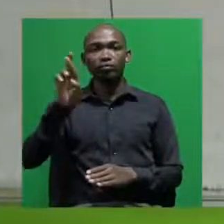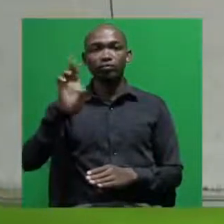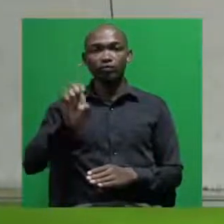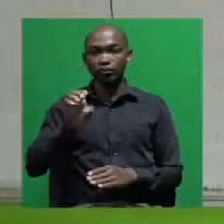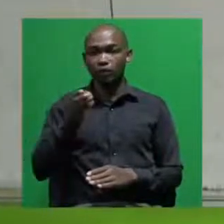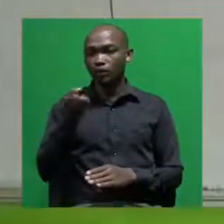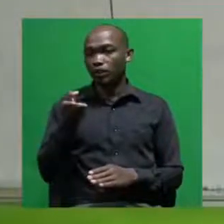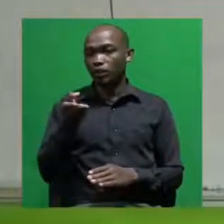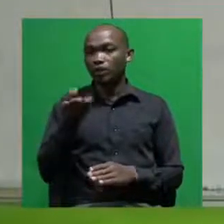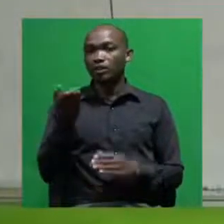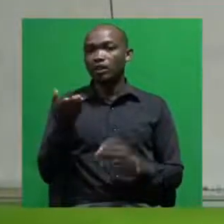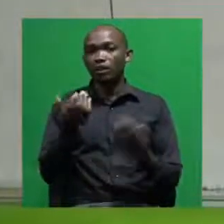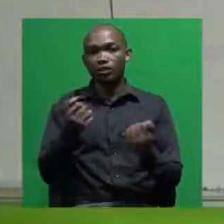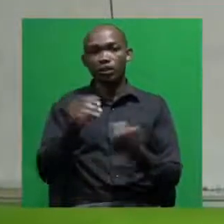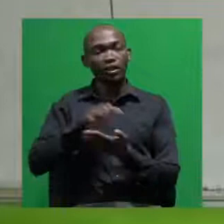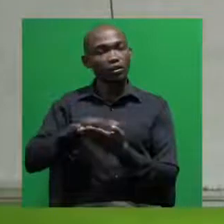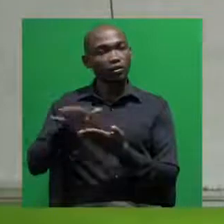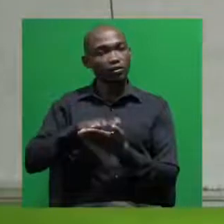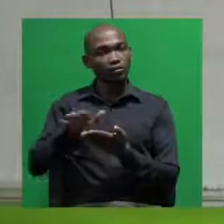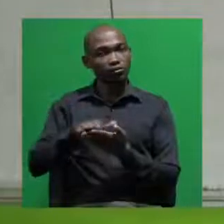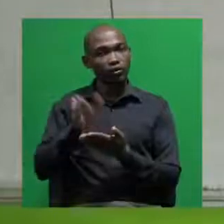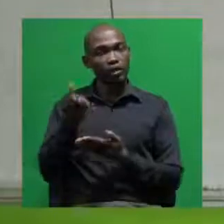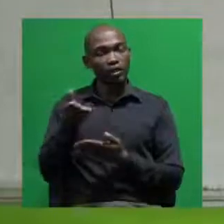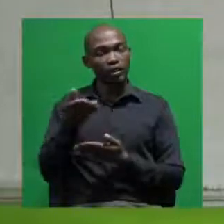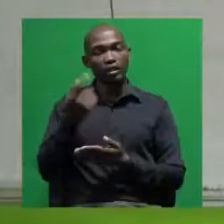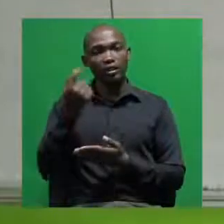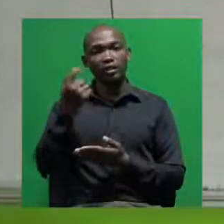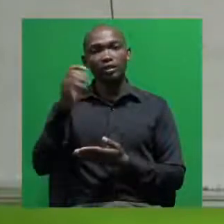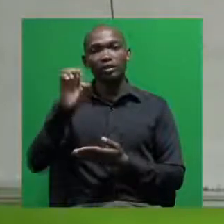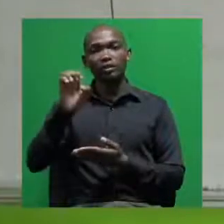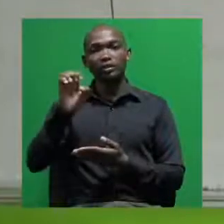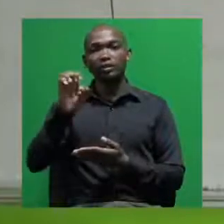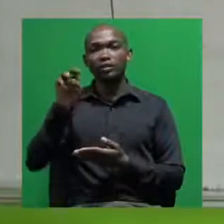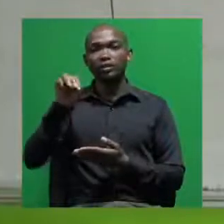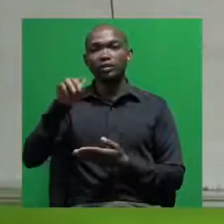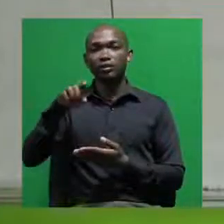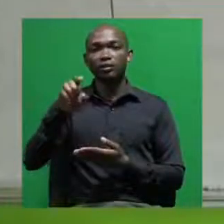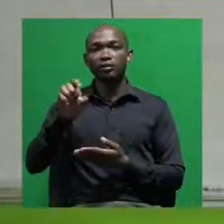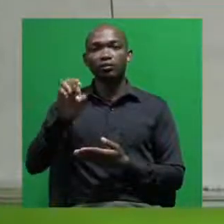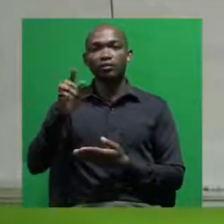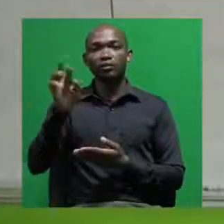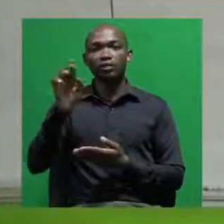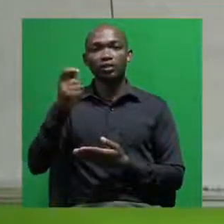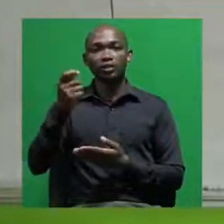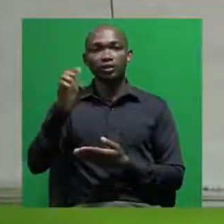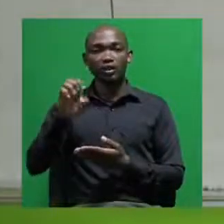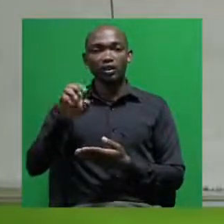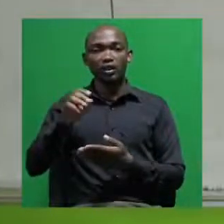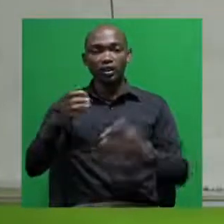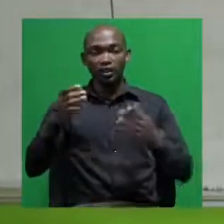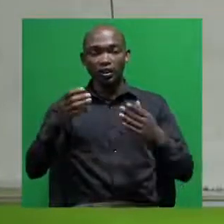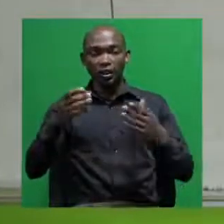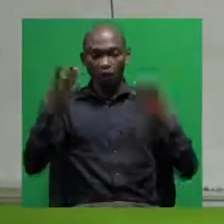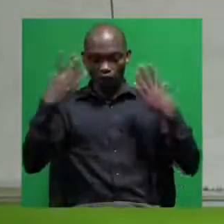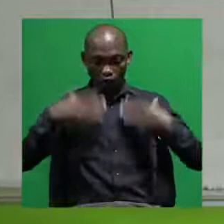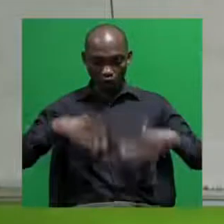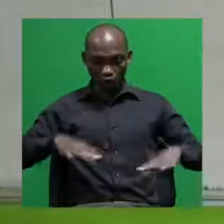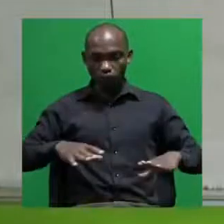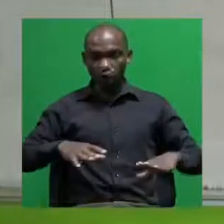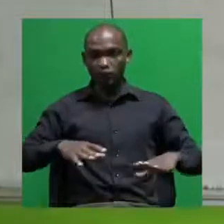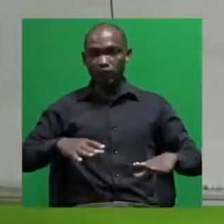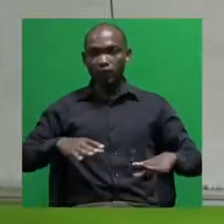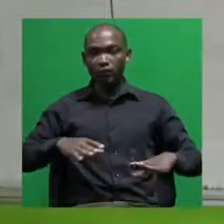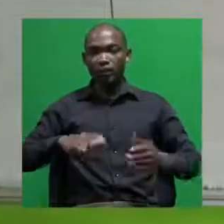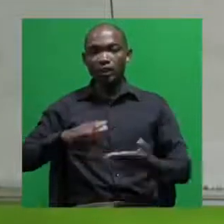temperature. So the hot body has a high temperature, and the cold body has a